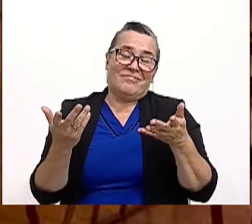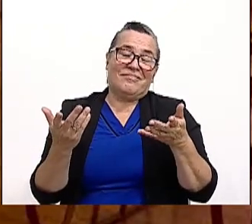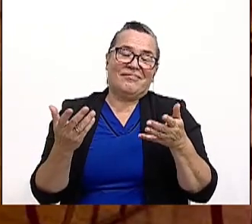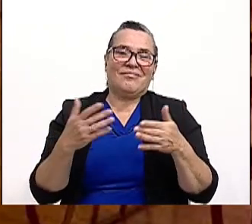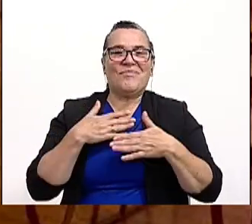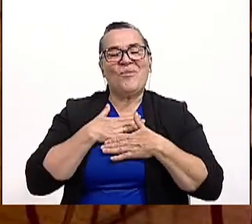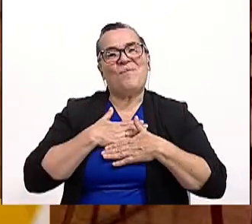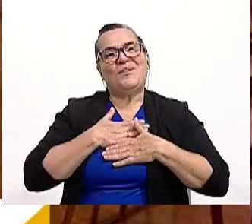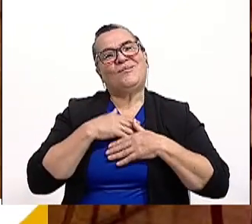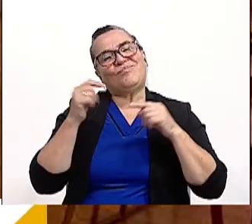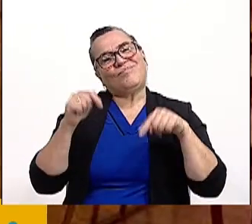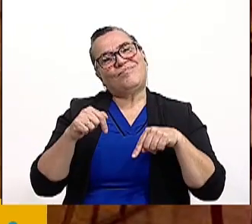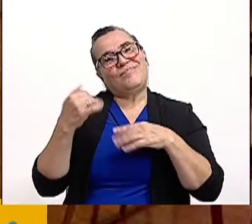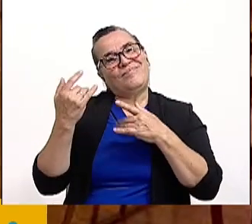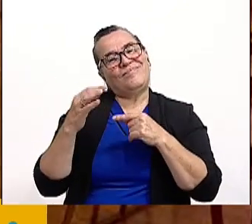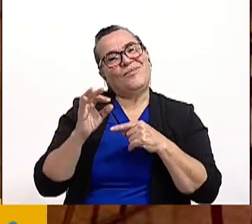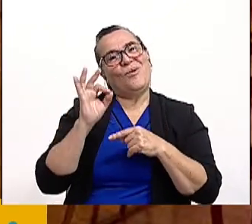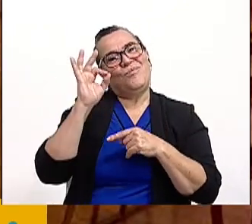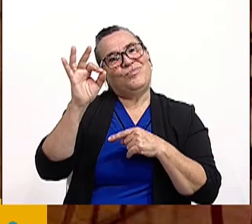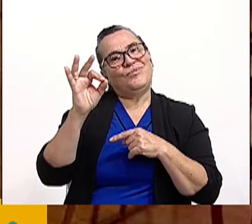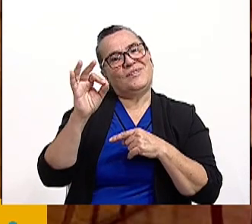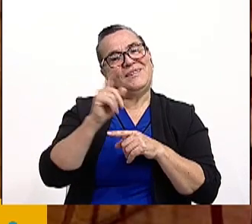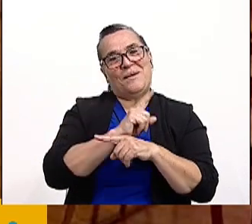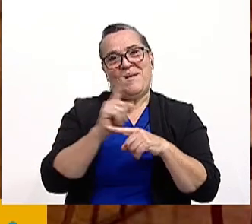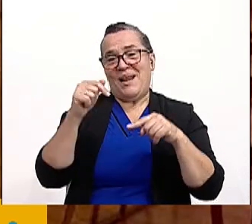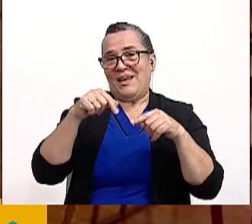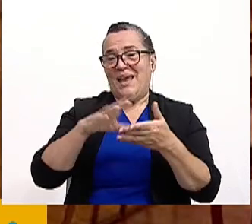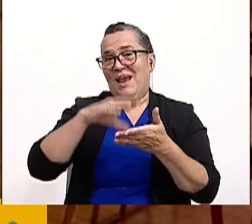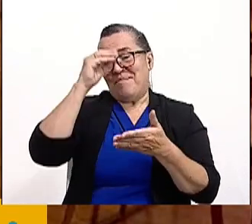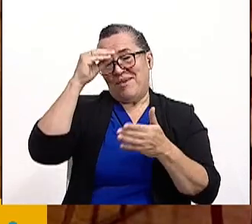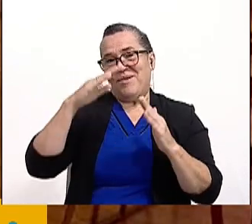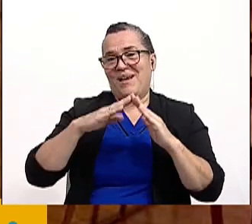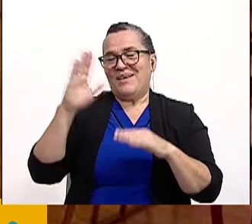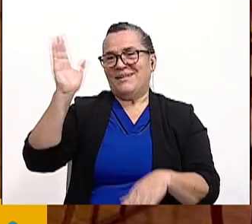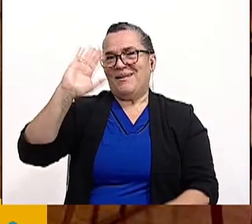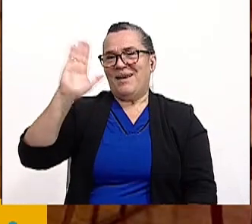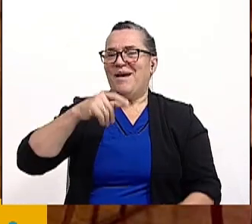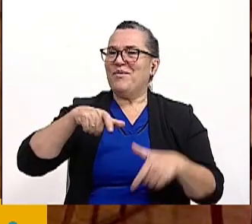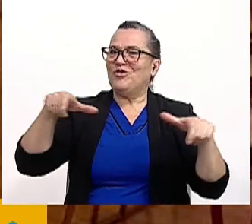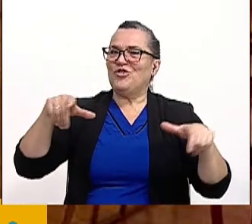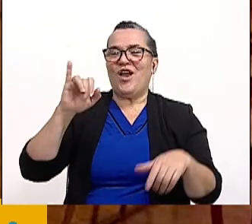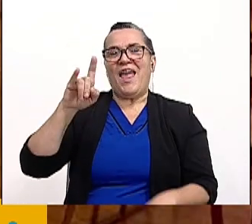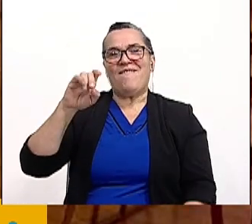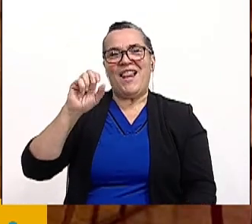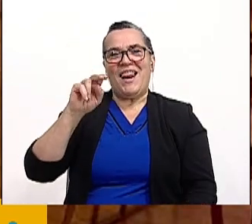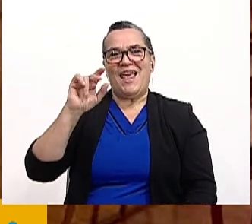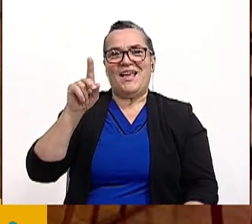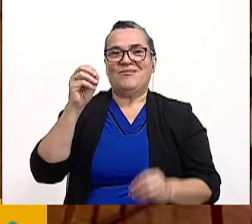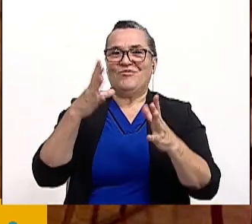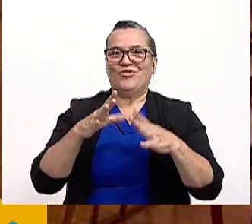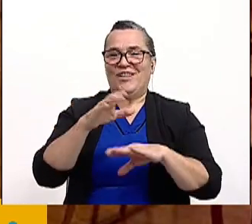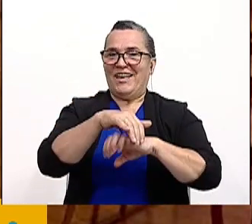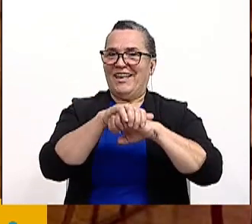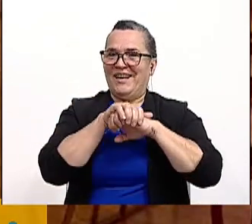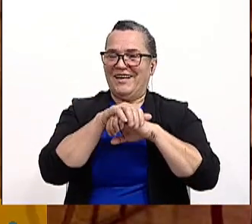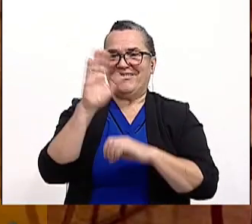pleasure to be here. I hope to see you next week here in Aprende en Casa. Bye-bye, I'm teacher Evelyn. See you.